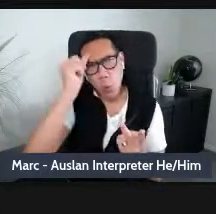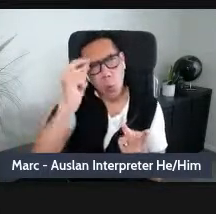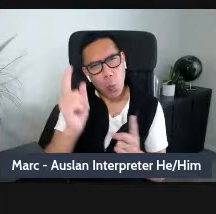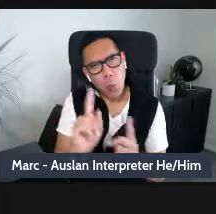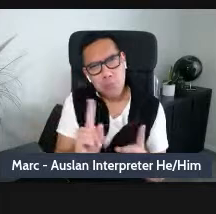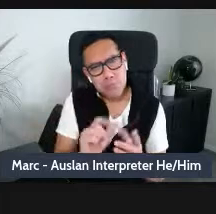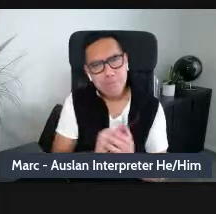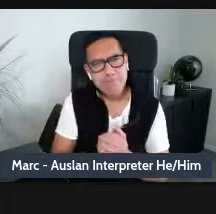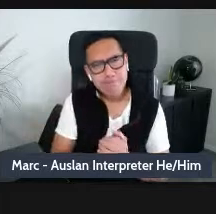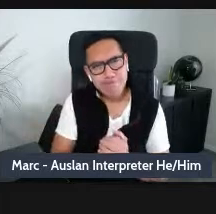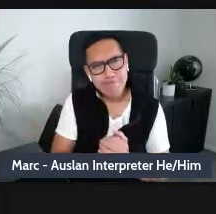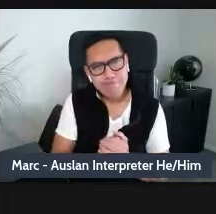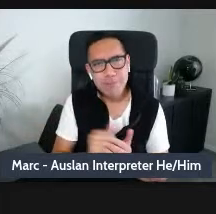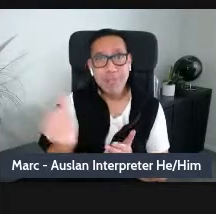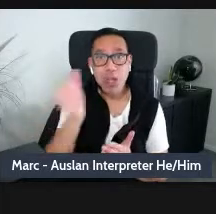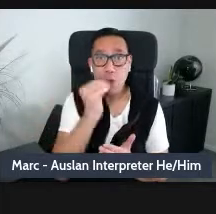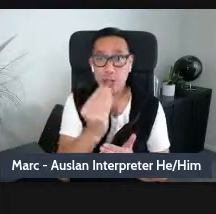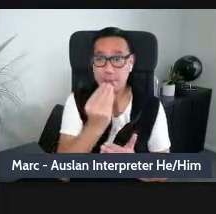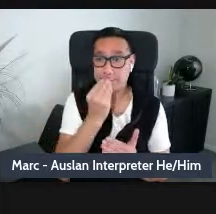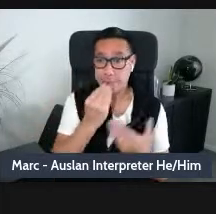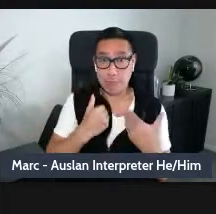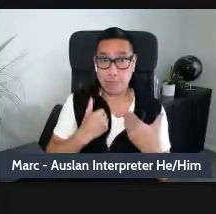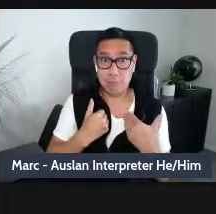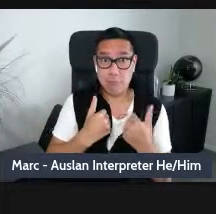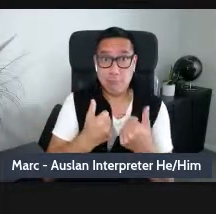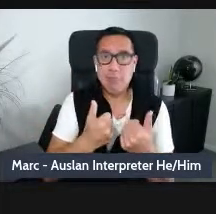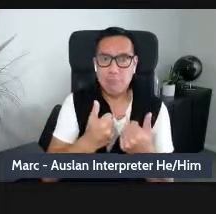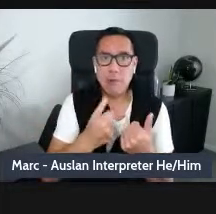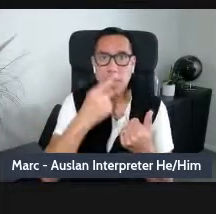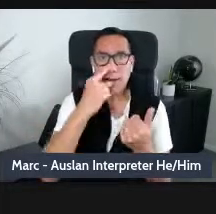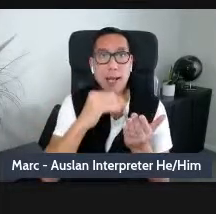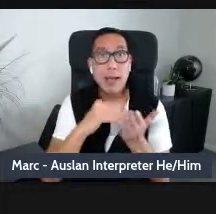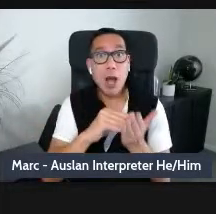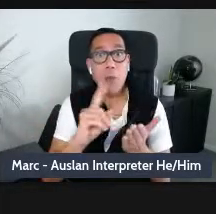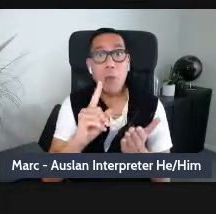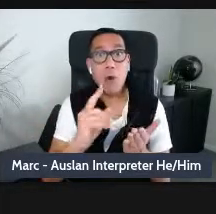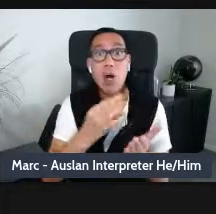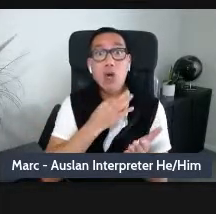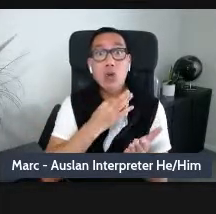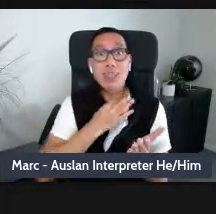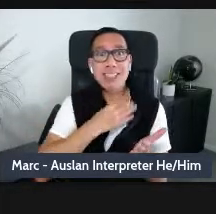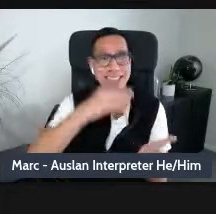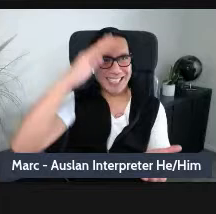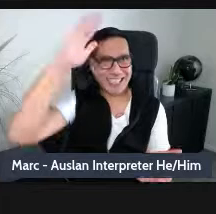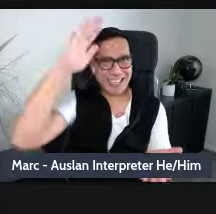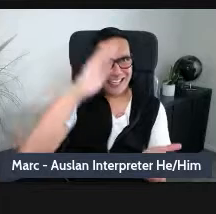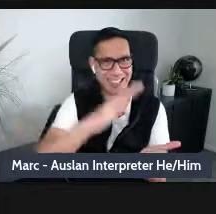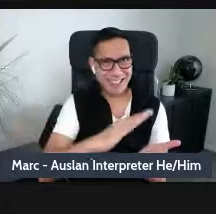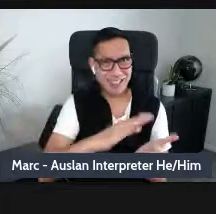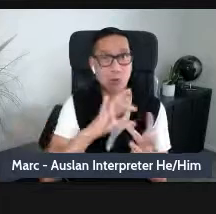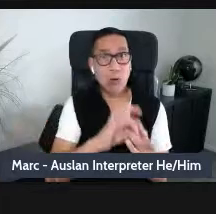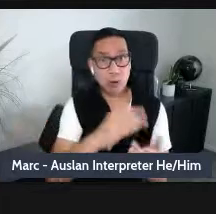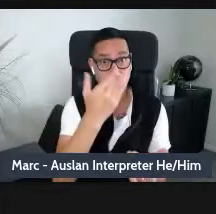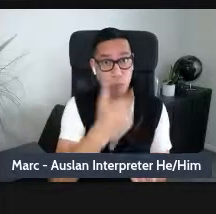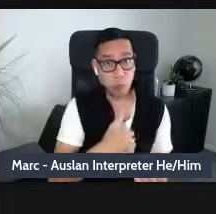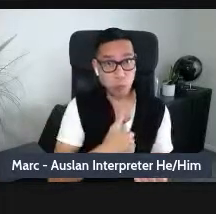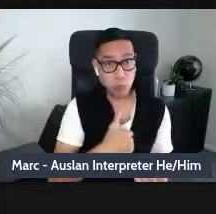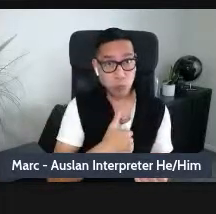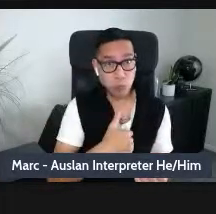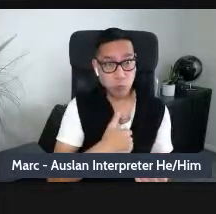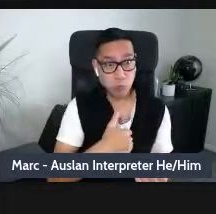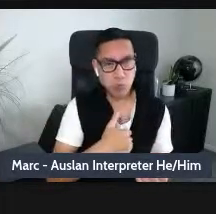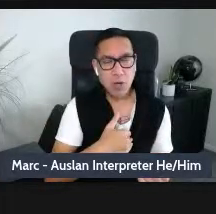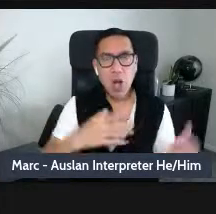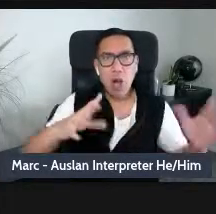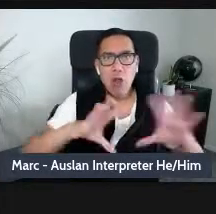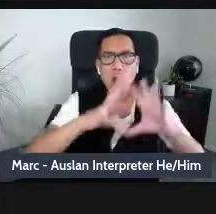know that eating well can help to lower your risk factors for stroke, and in particular, the right overall diet